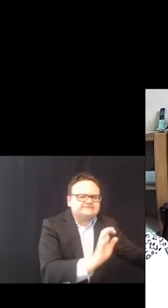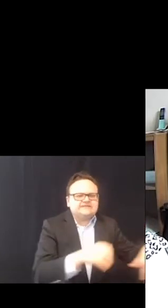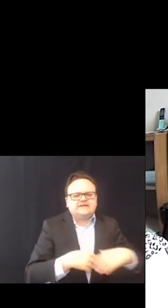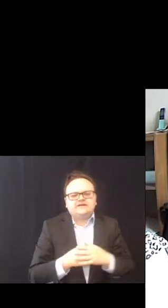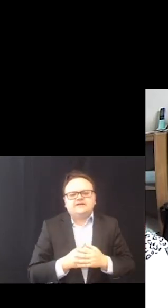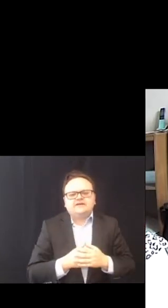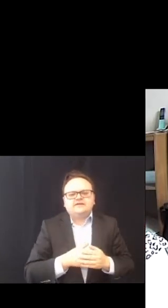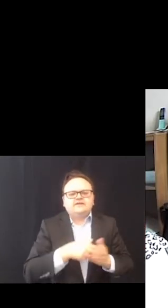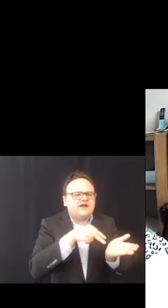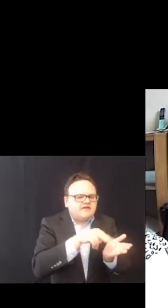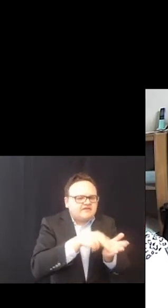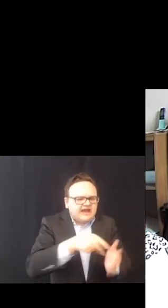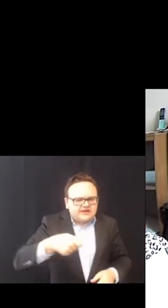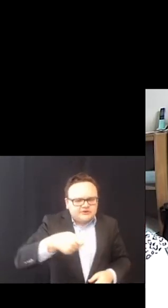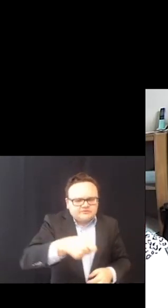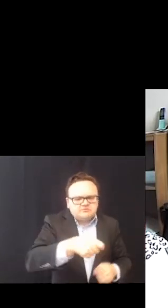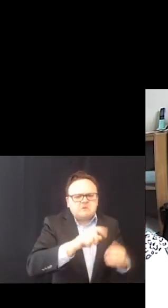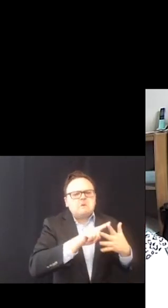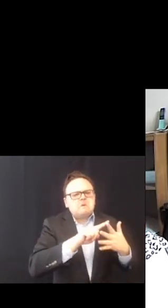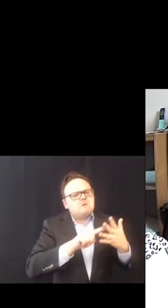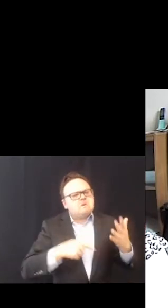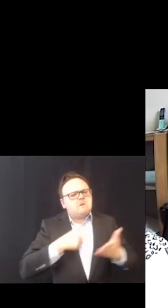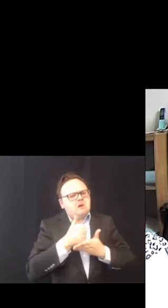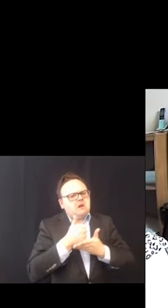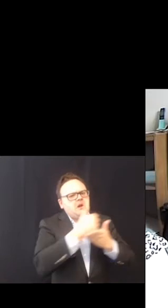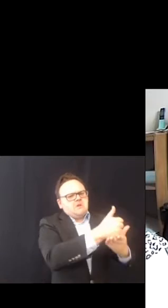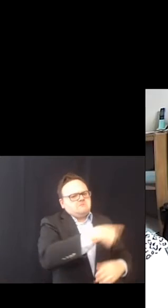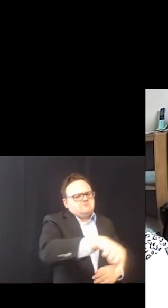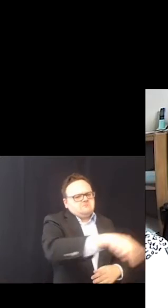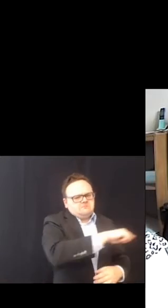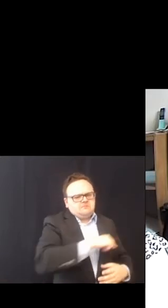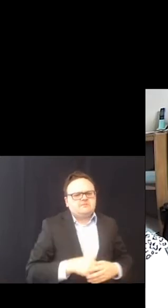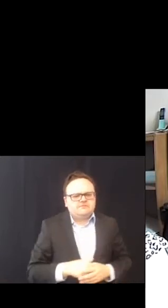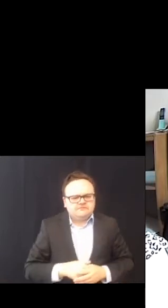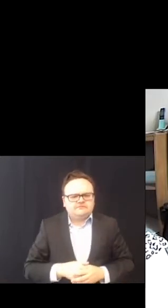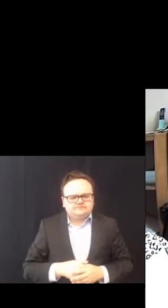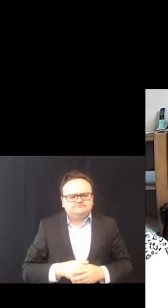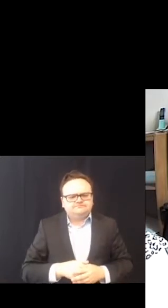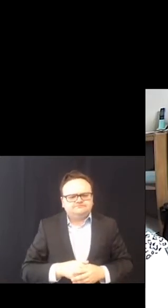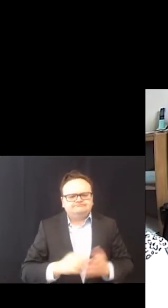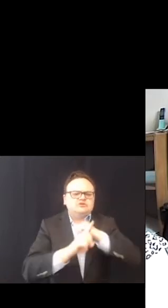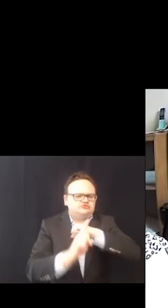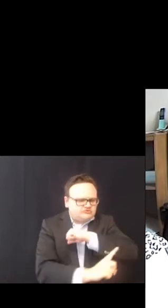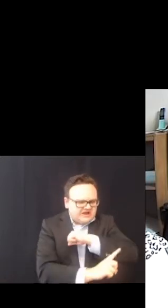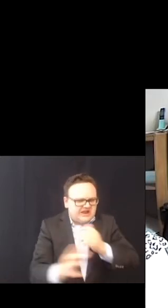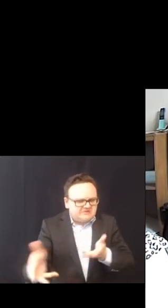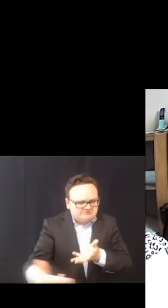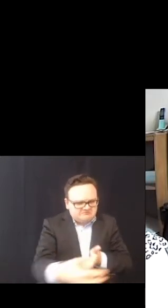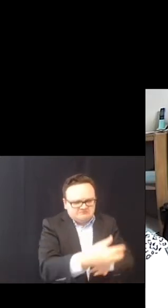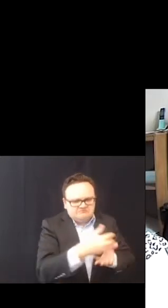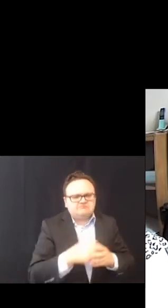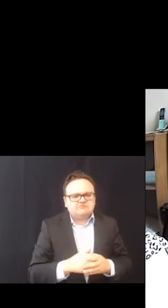vacuuming as well, and picking up trash, and that's all I did, and I had a Great. really great day over